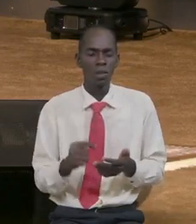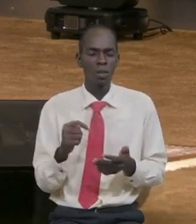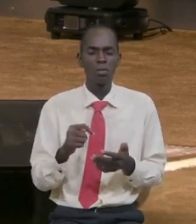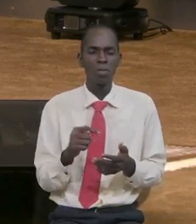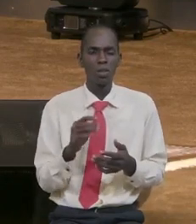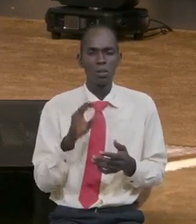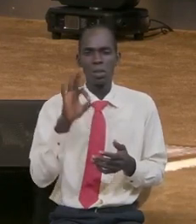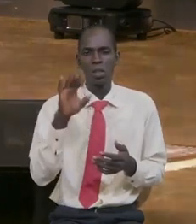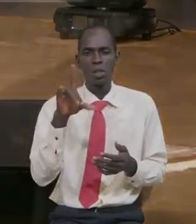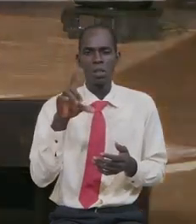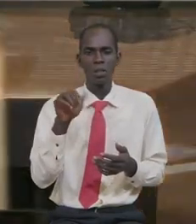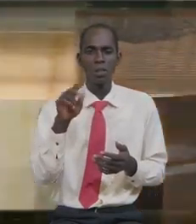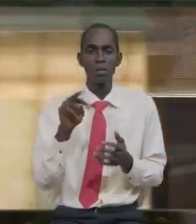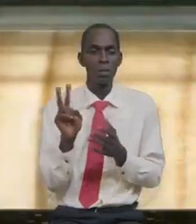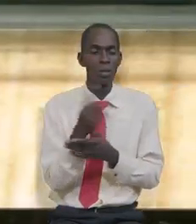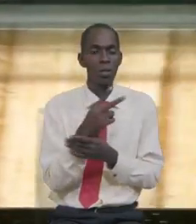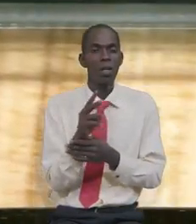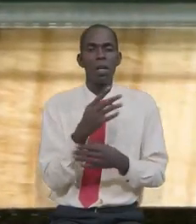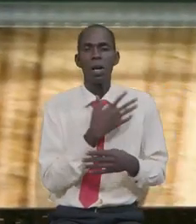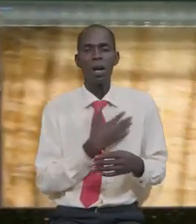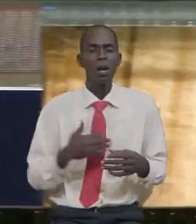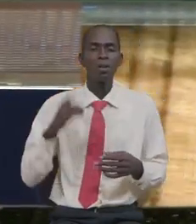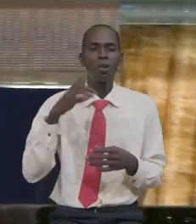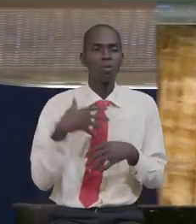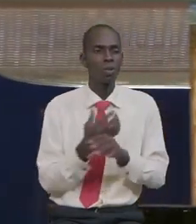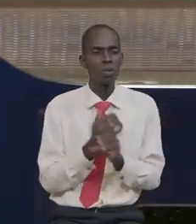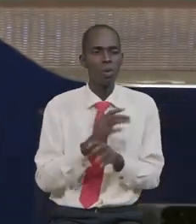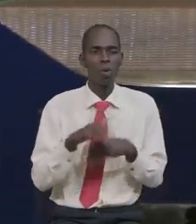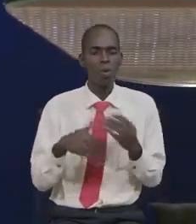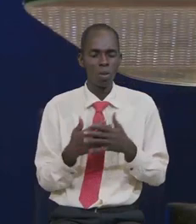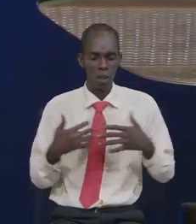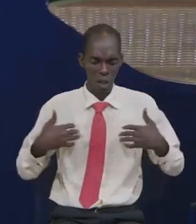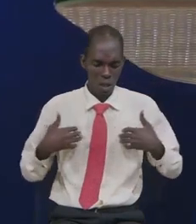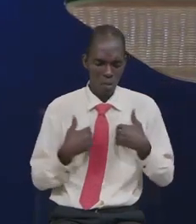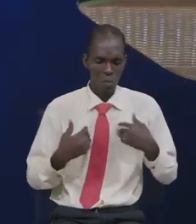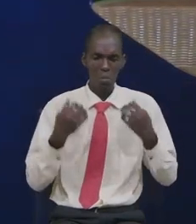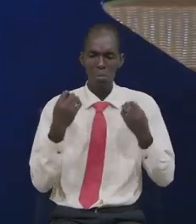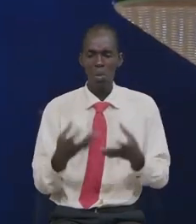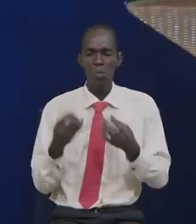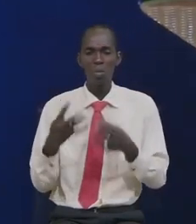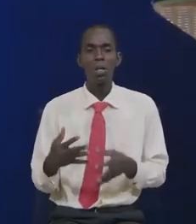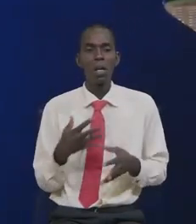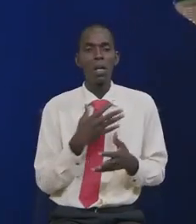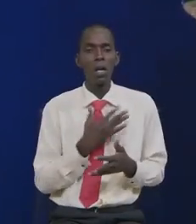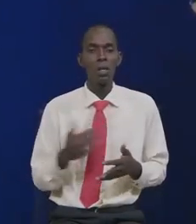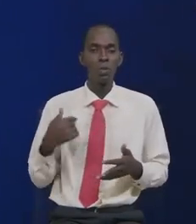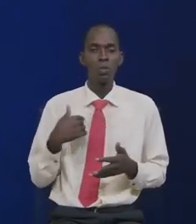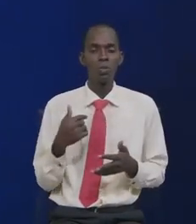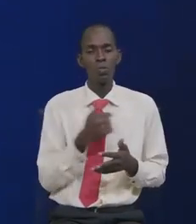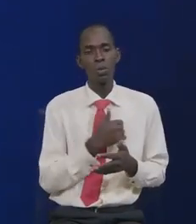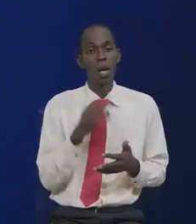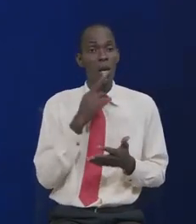trees. And God created all the animals, the creeping things and all that. And will he allow an herbalist,